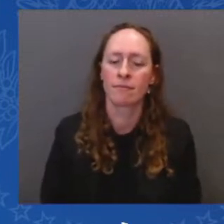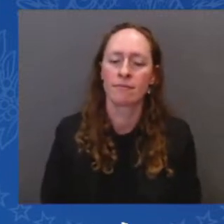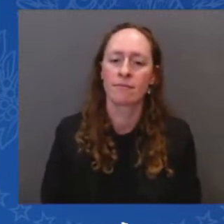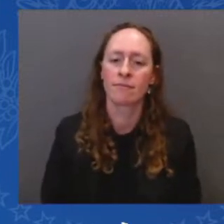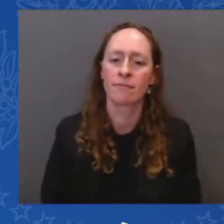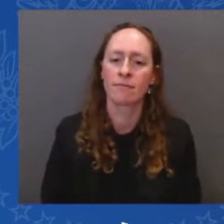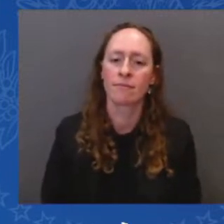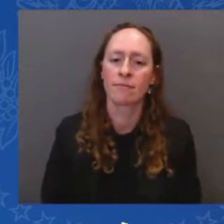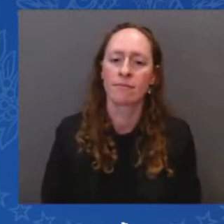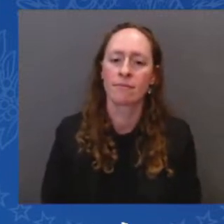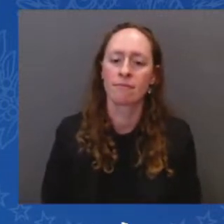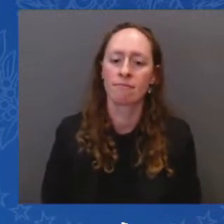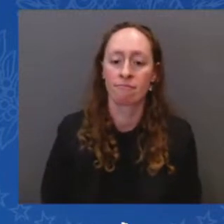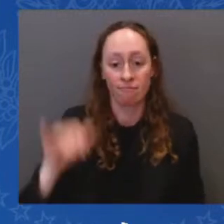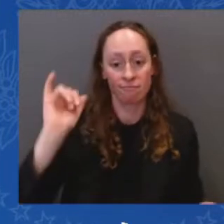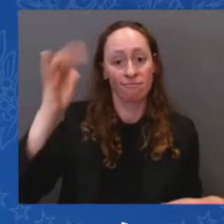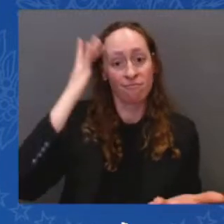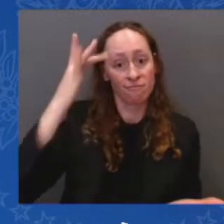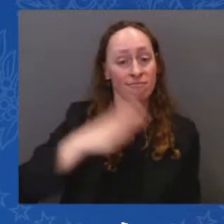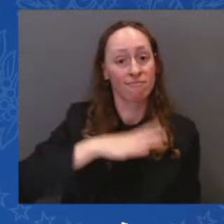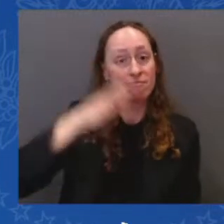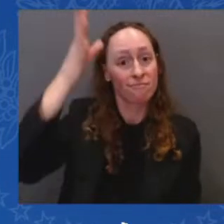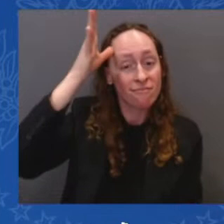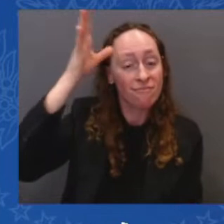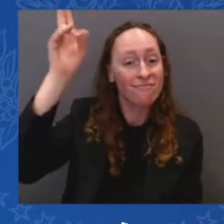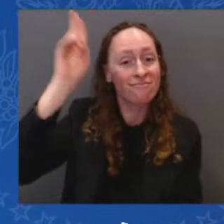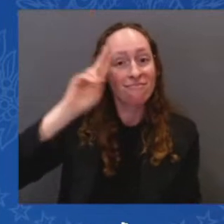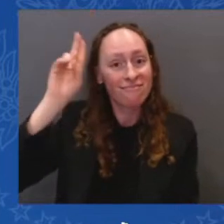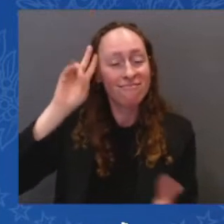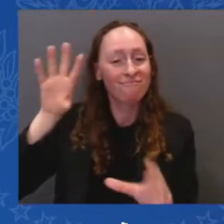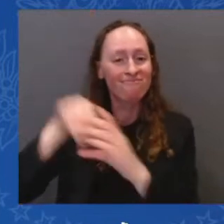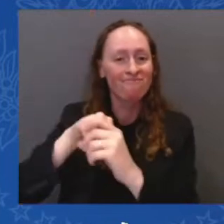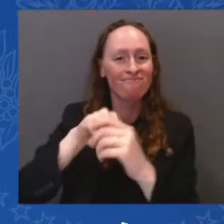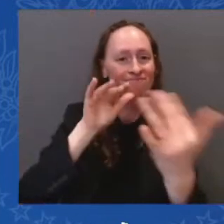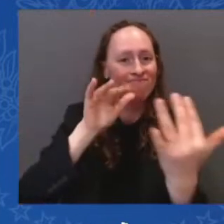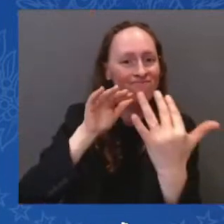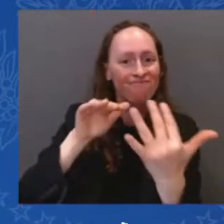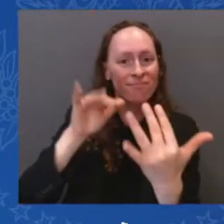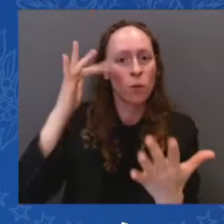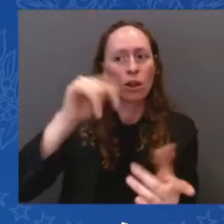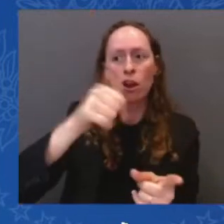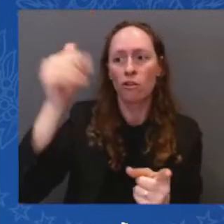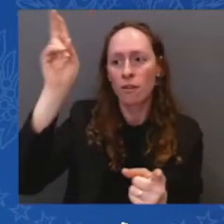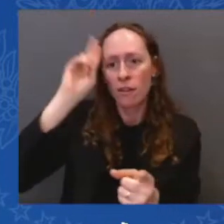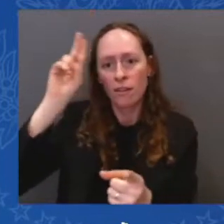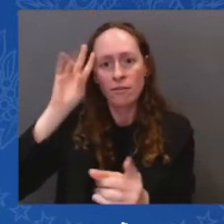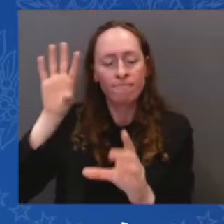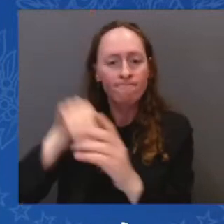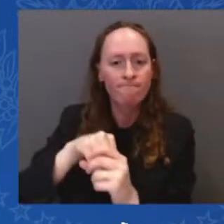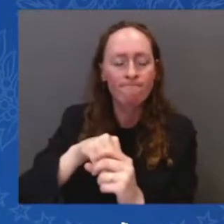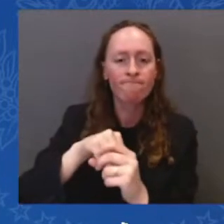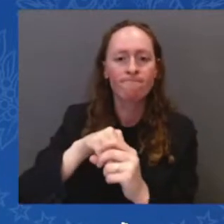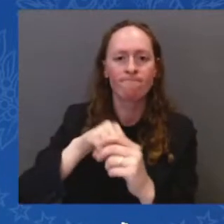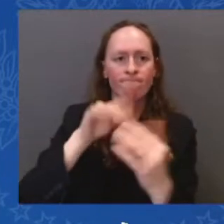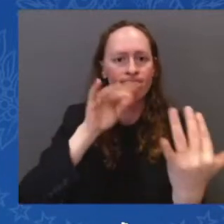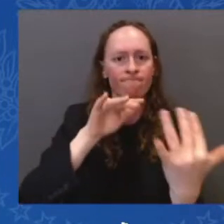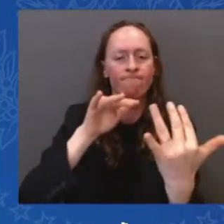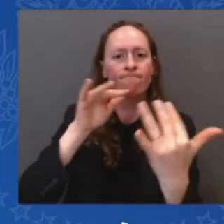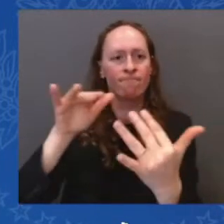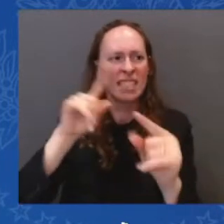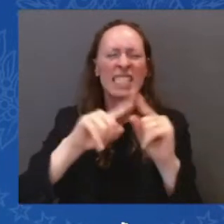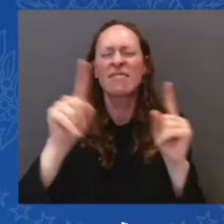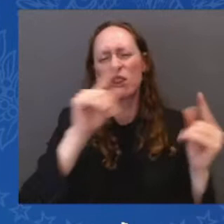in 1918. That's why his other uncle fought and was hurt at Gallipoli in